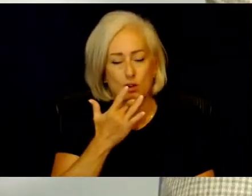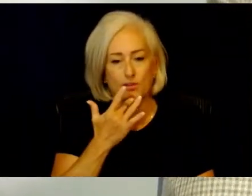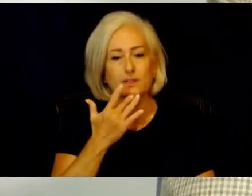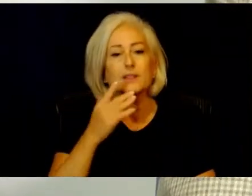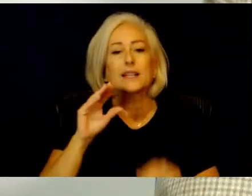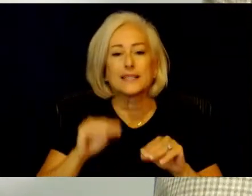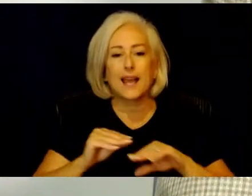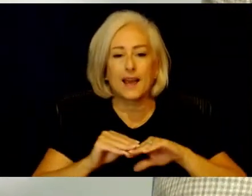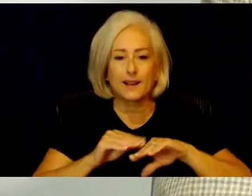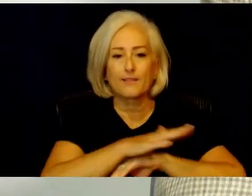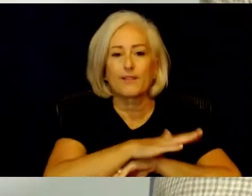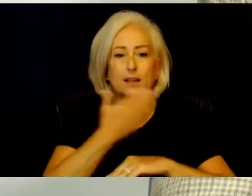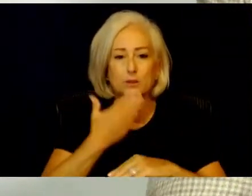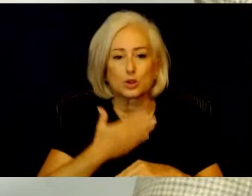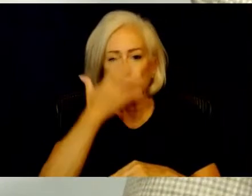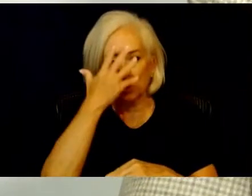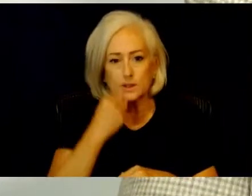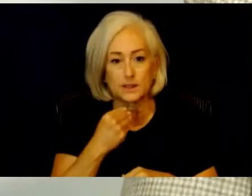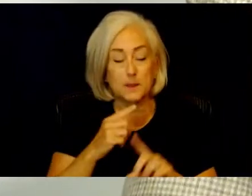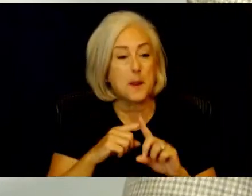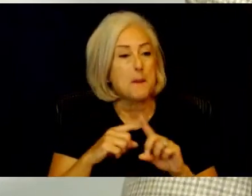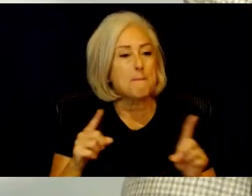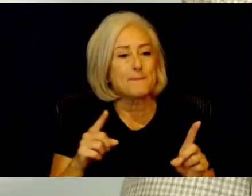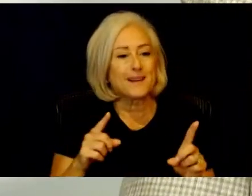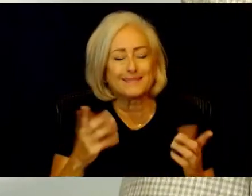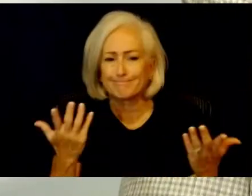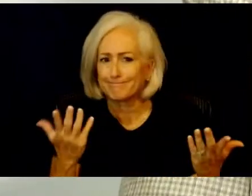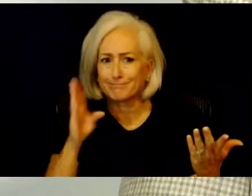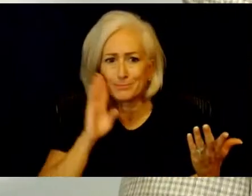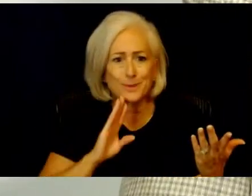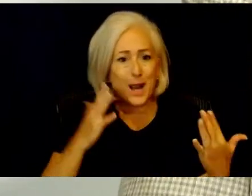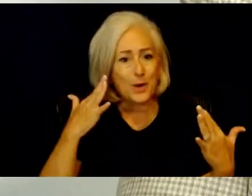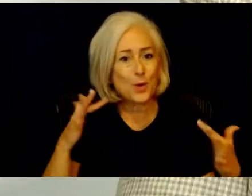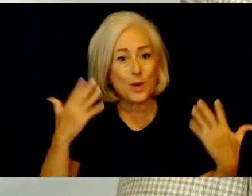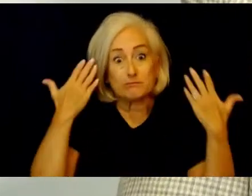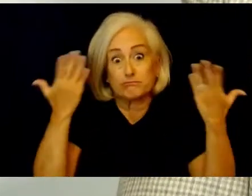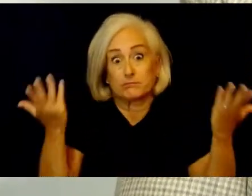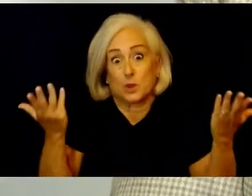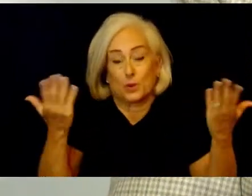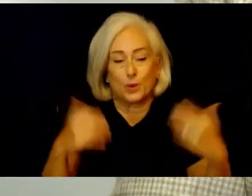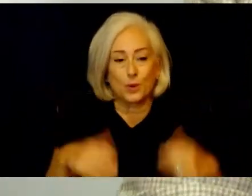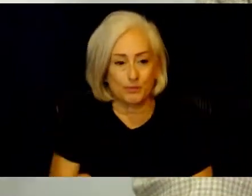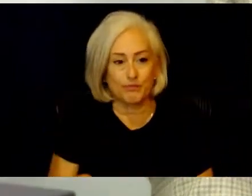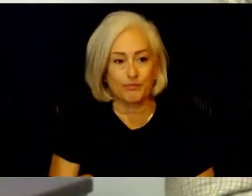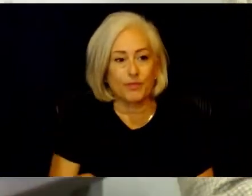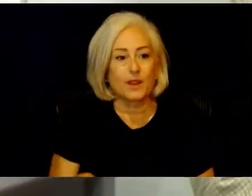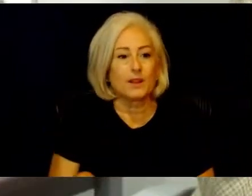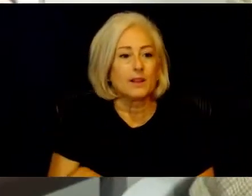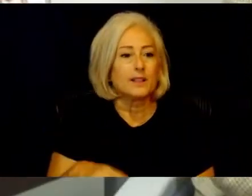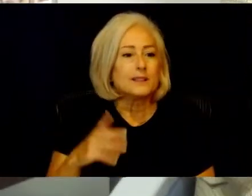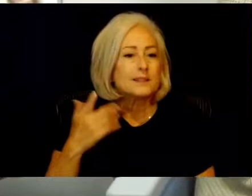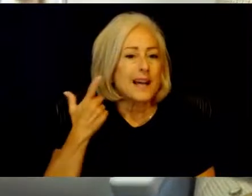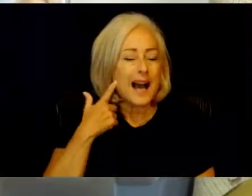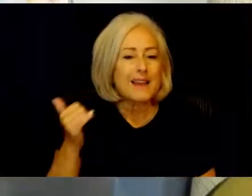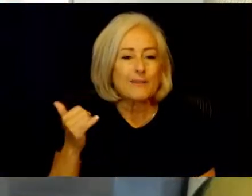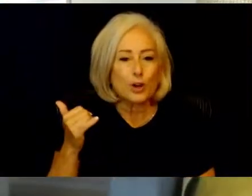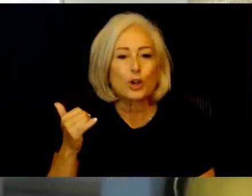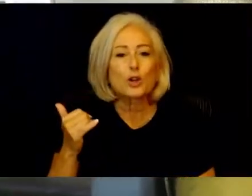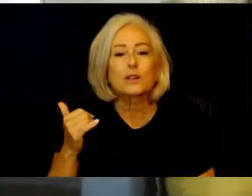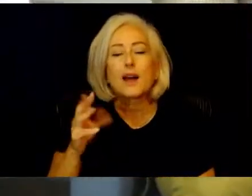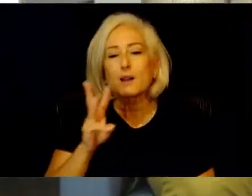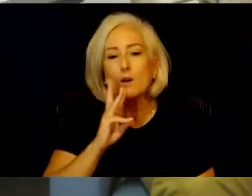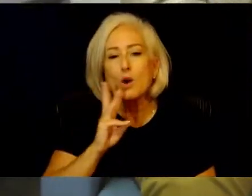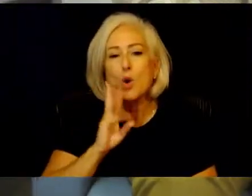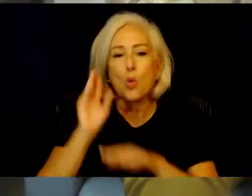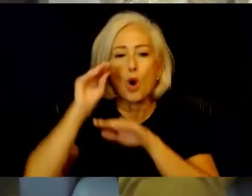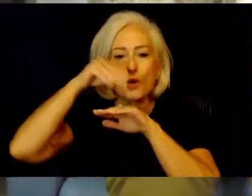that. But not particularly sure what brown noise So is. it's saying it's the sound of cascading waterfalls and thunder and just nice